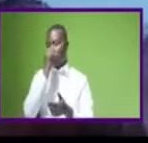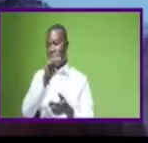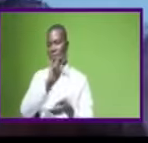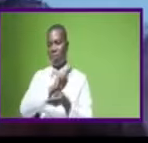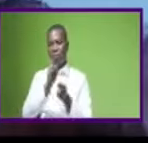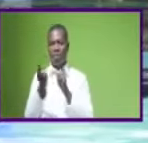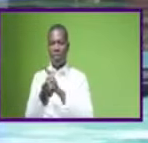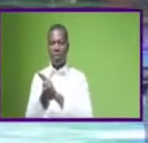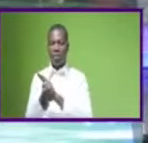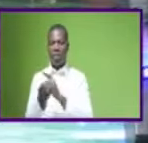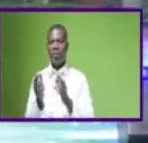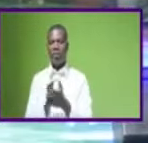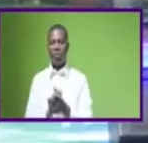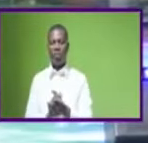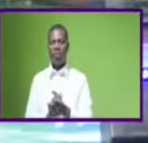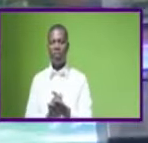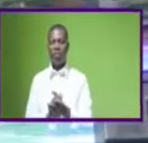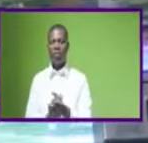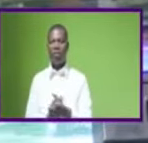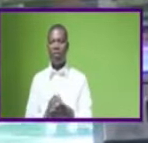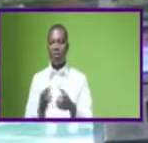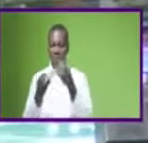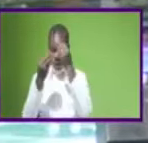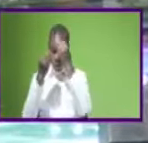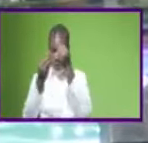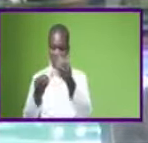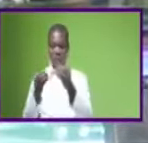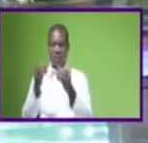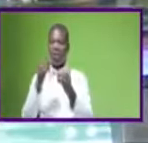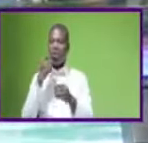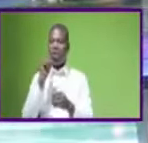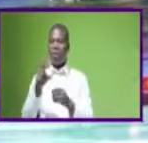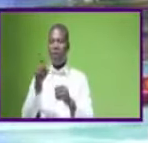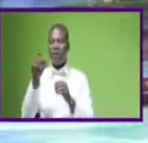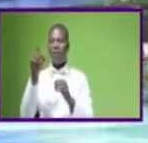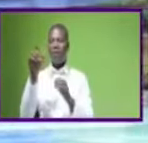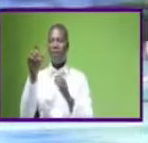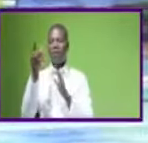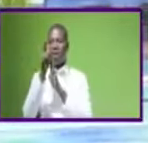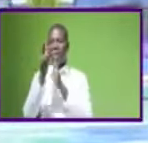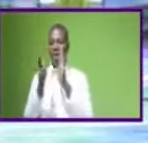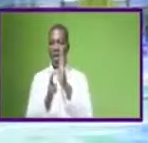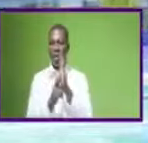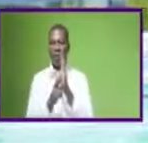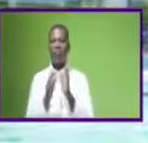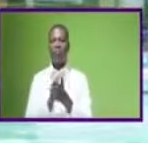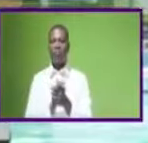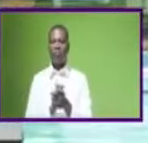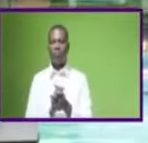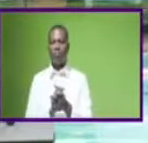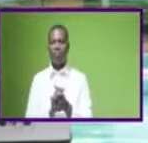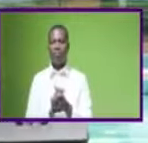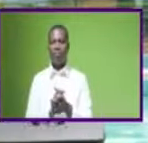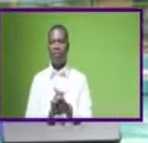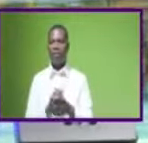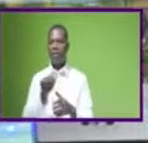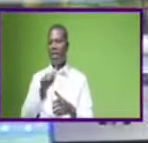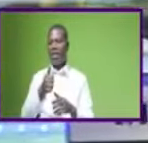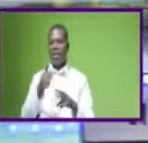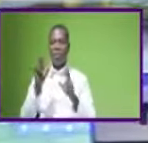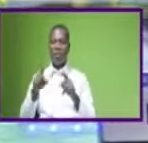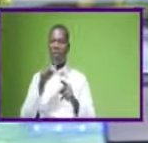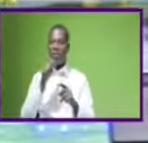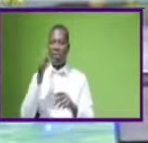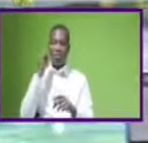and consecrate yourself. And you oblige or obey his rules and